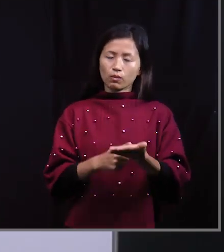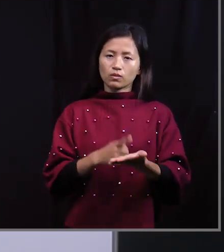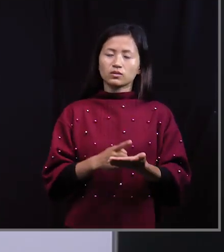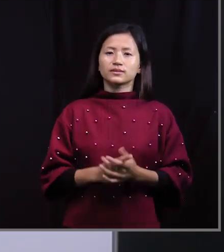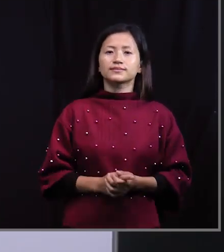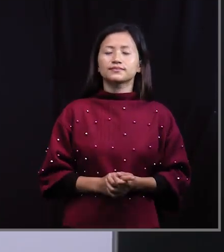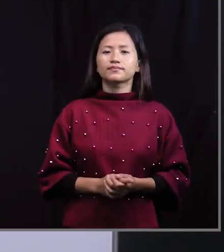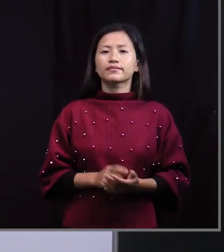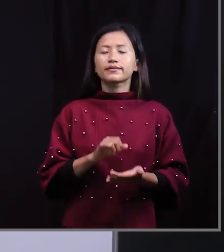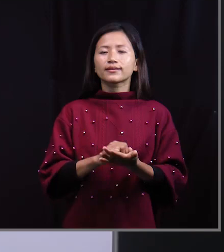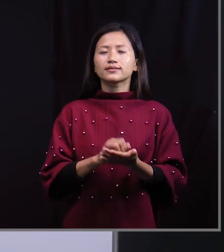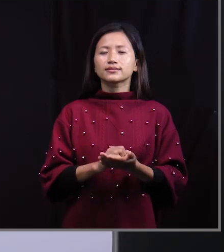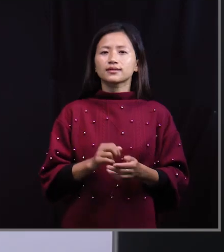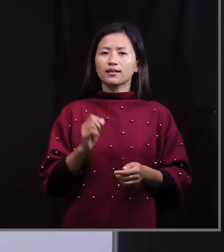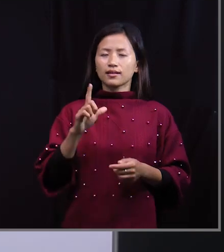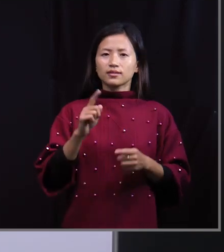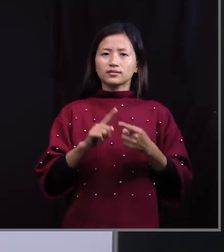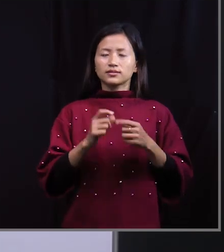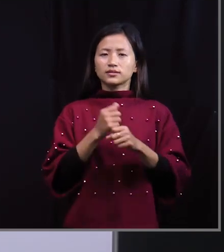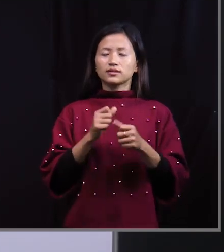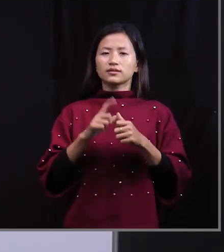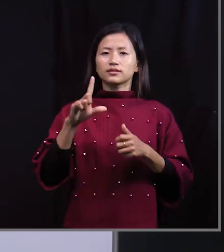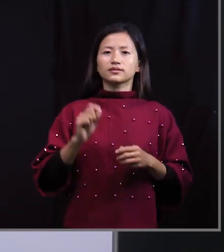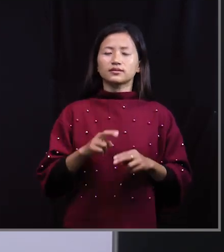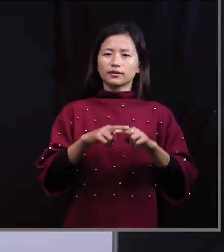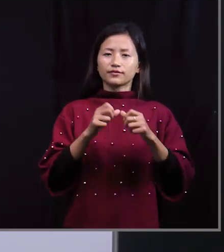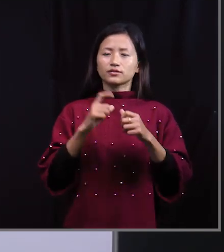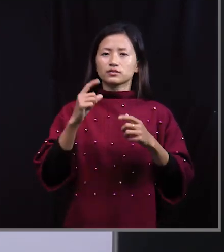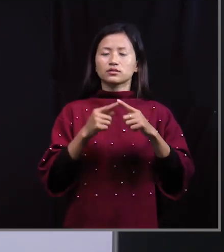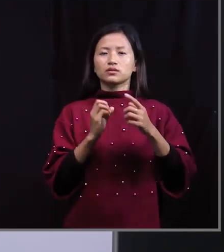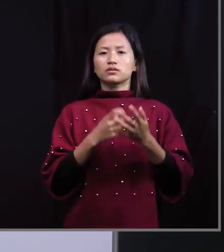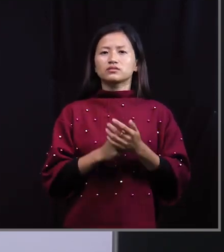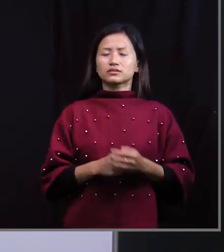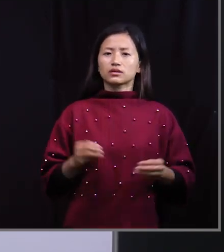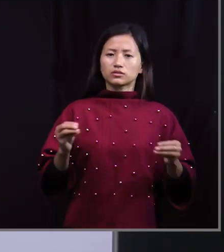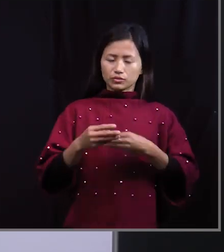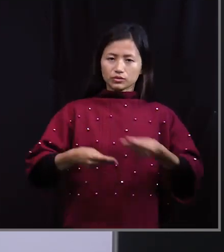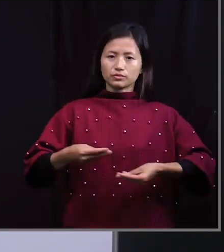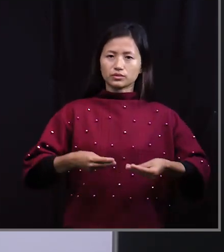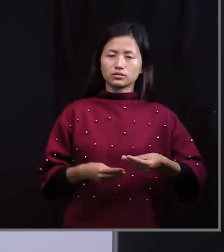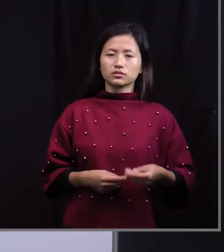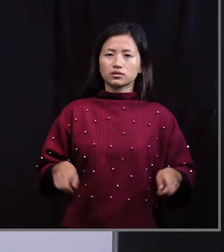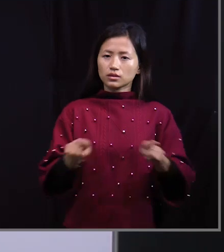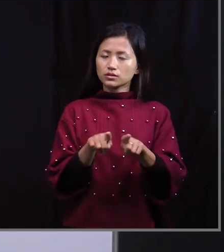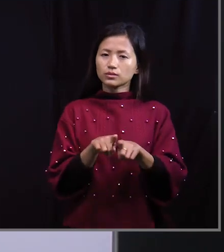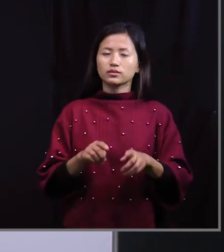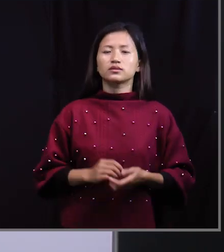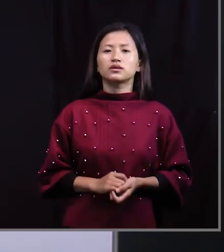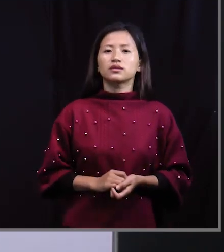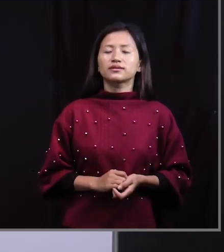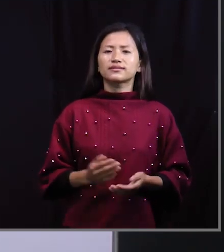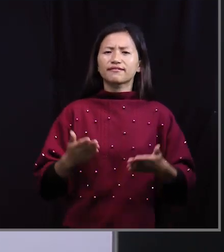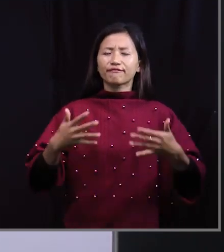So that is a legal factor, or that is a constraint to the business, as well as it affects